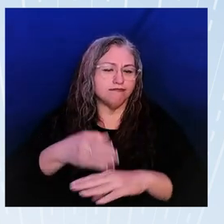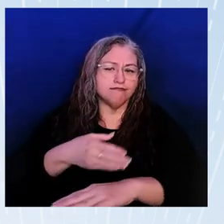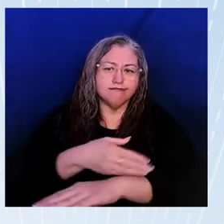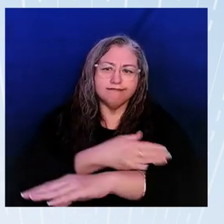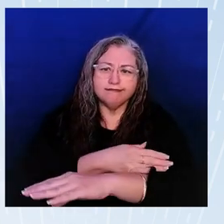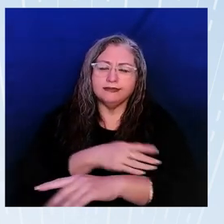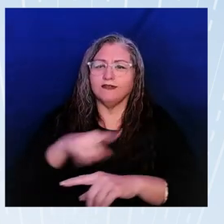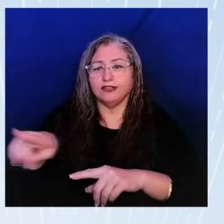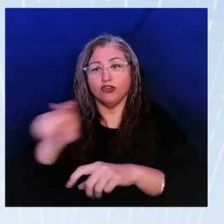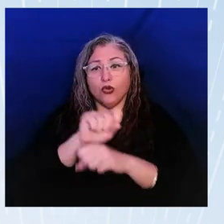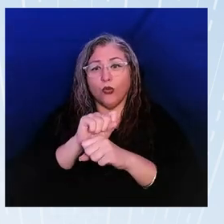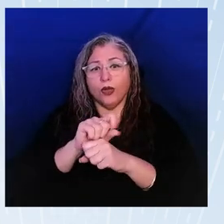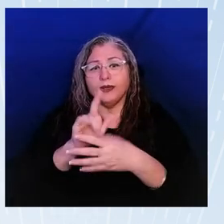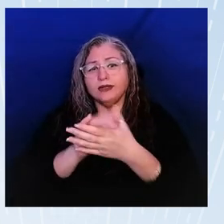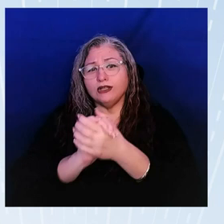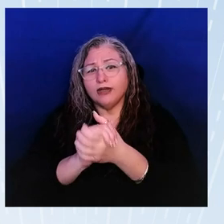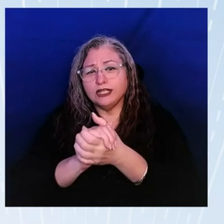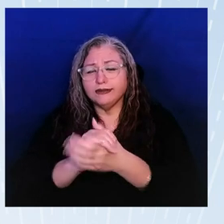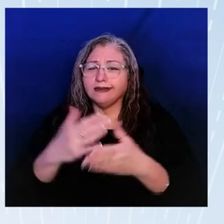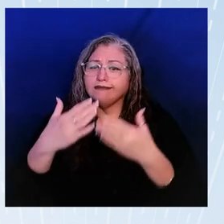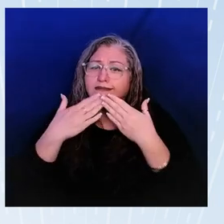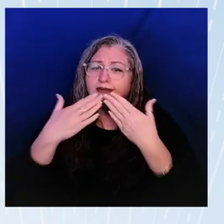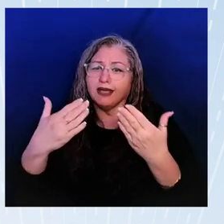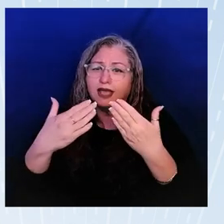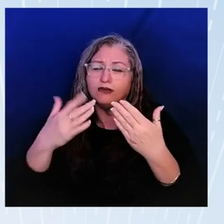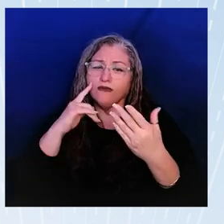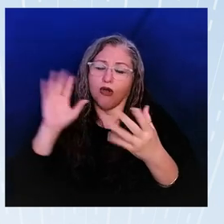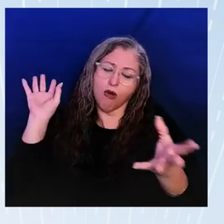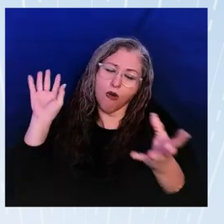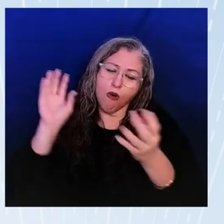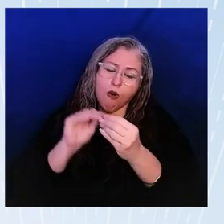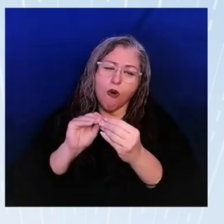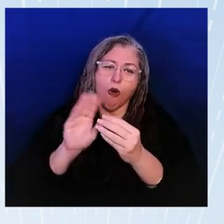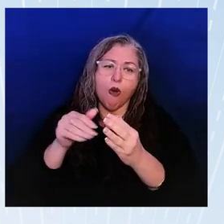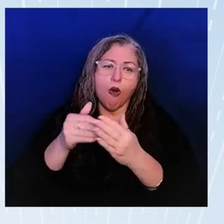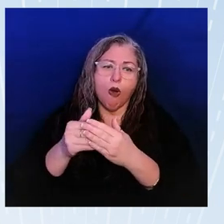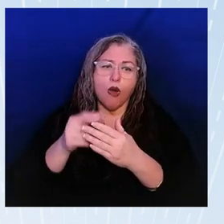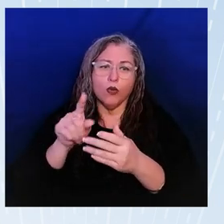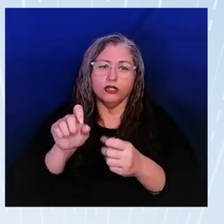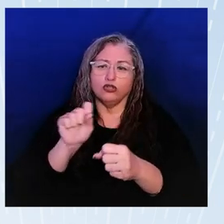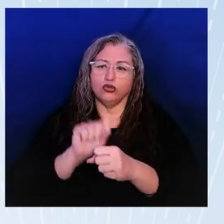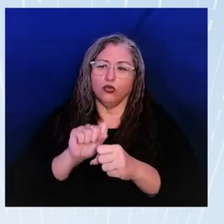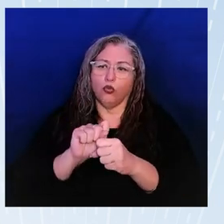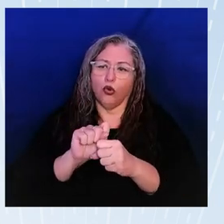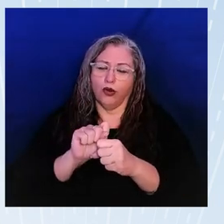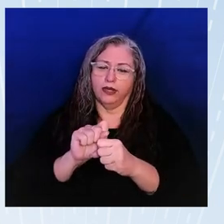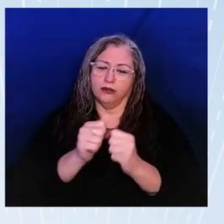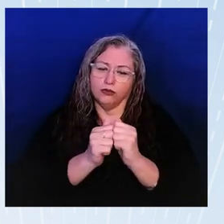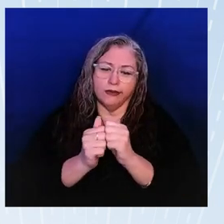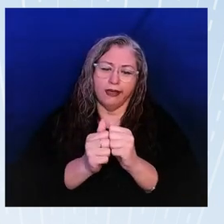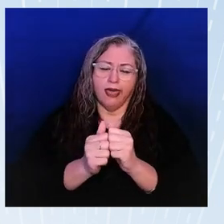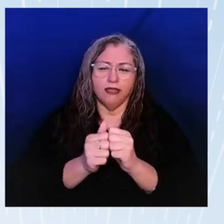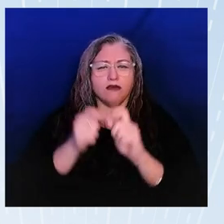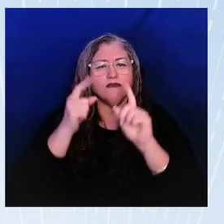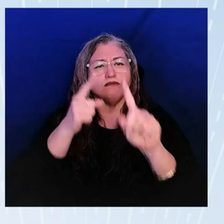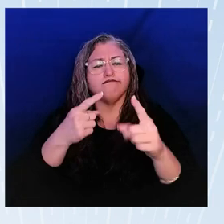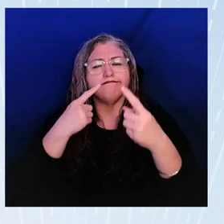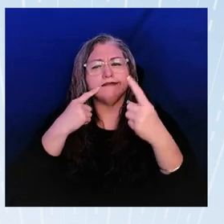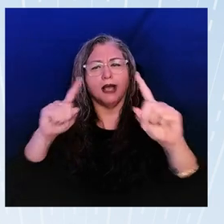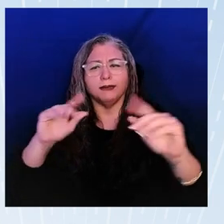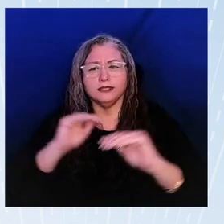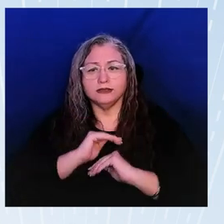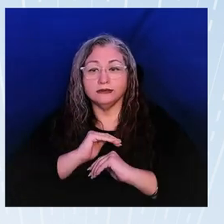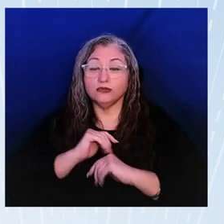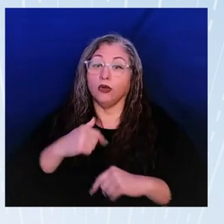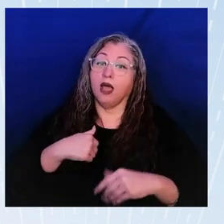you and congratulate you on everything that you are working with us to accomplish. It is my joy